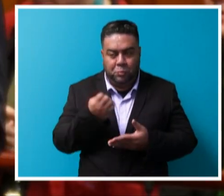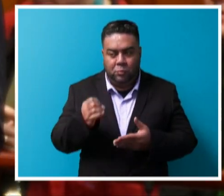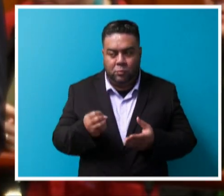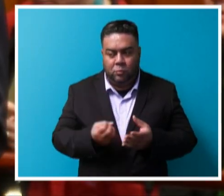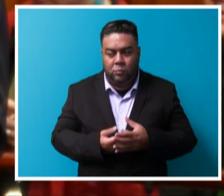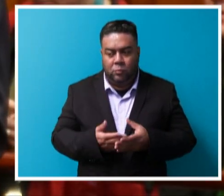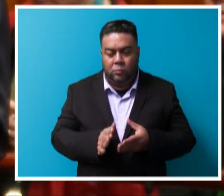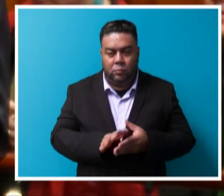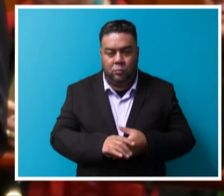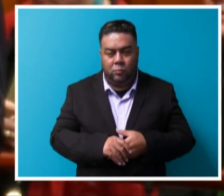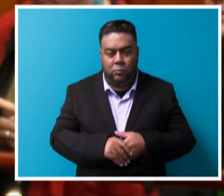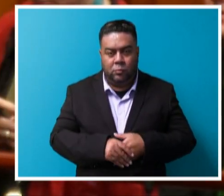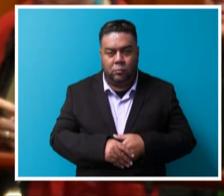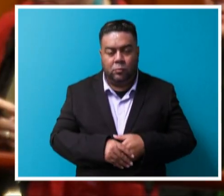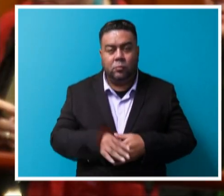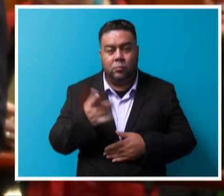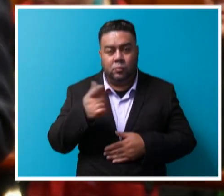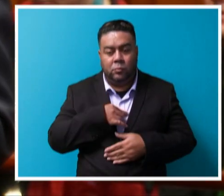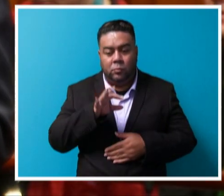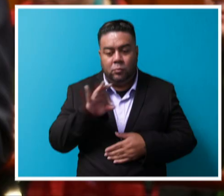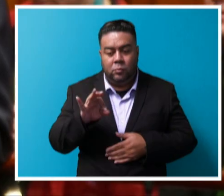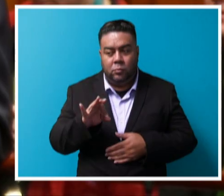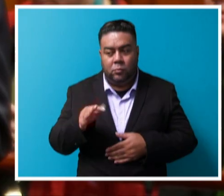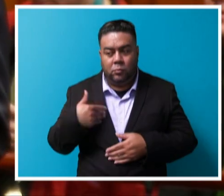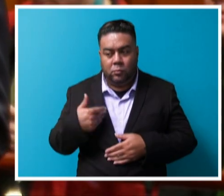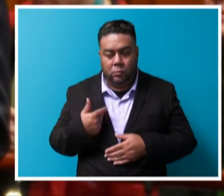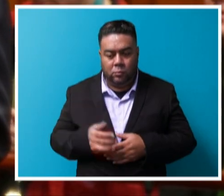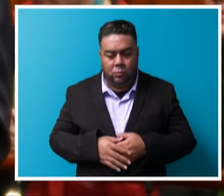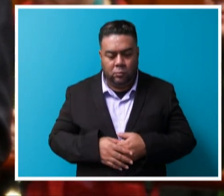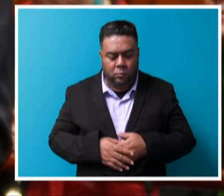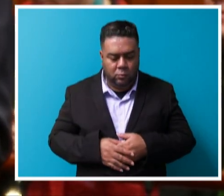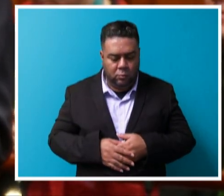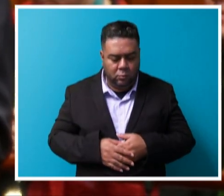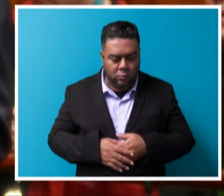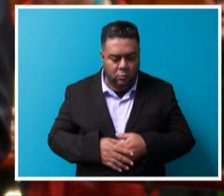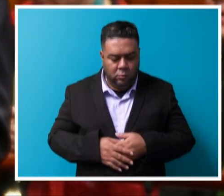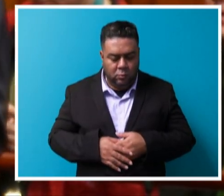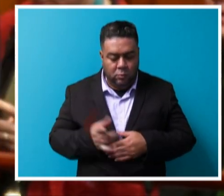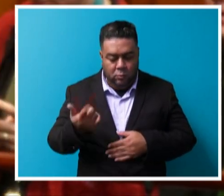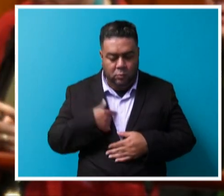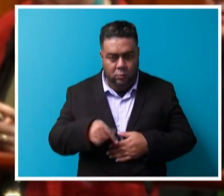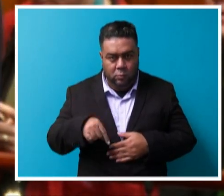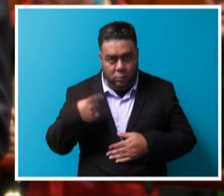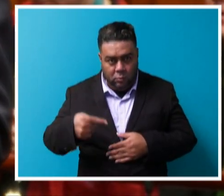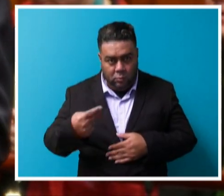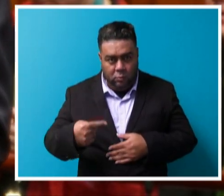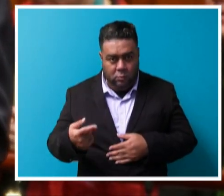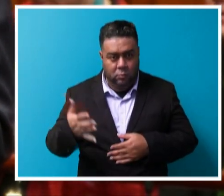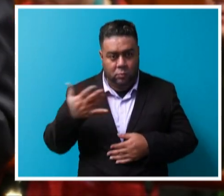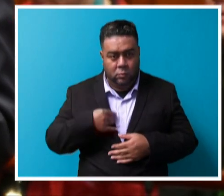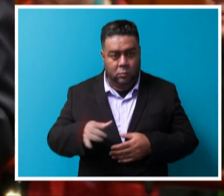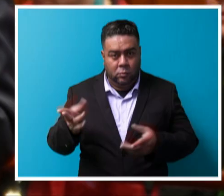us never lose sight of those foundations that continue to unite us as Fijians. Mr. Speaker, sir,